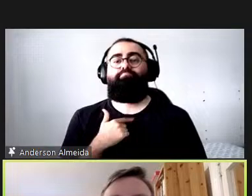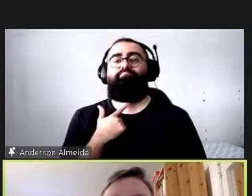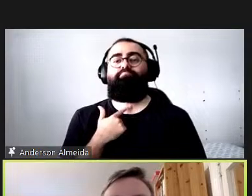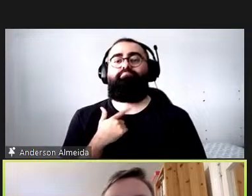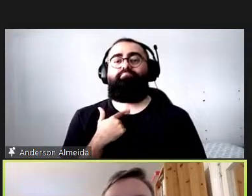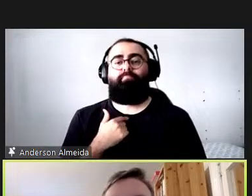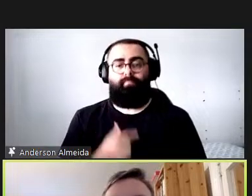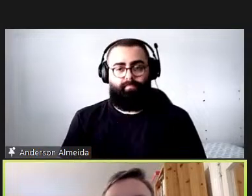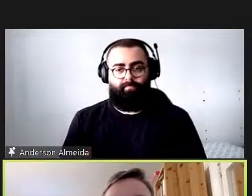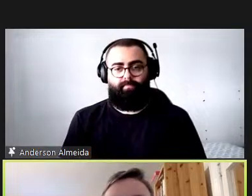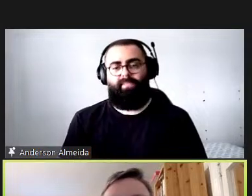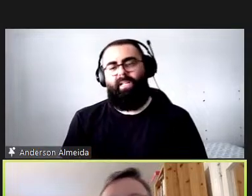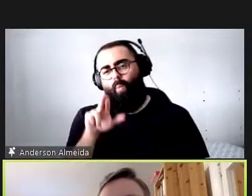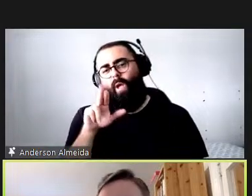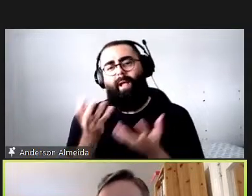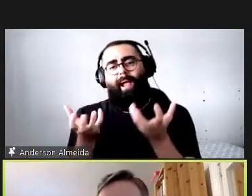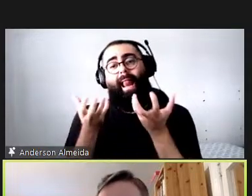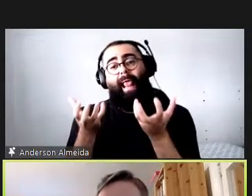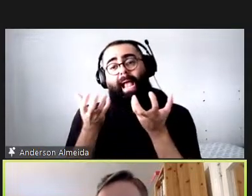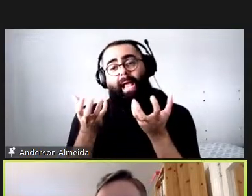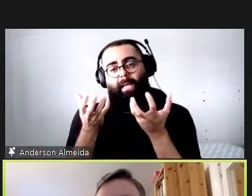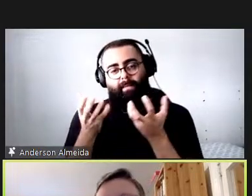And the sign sick,